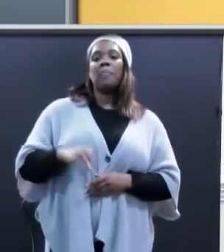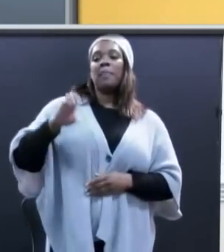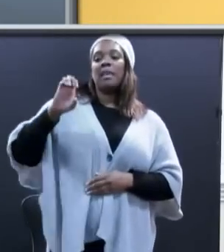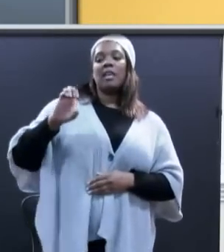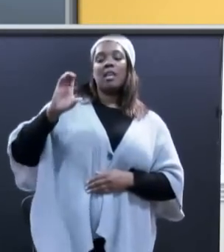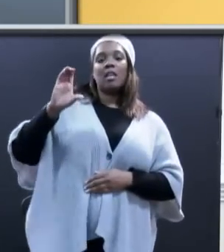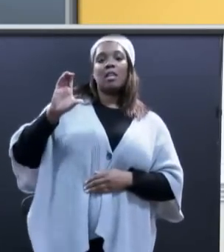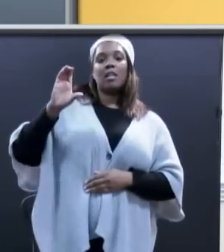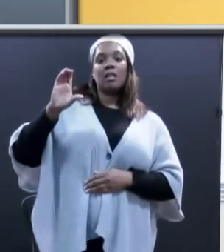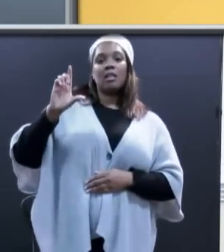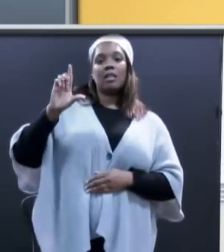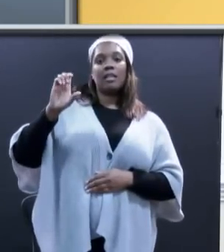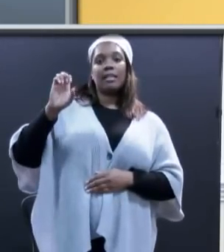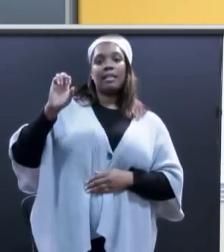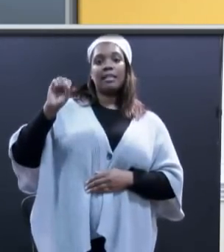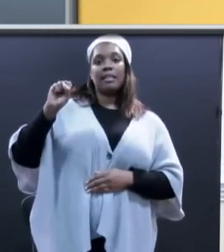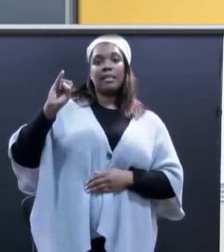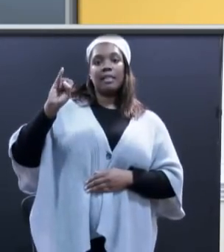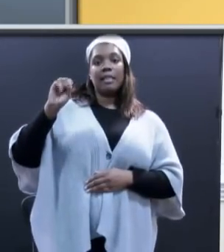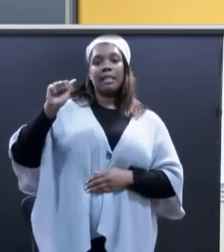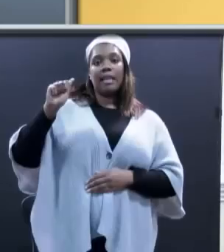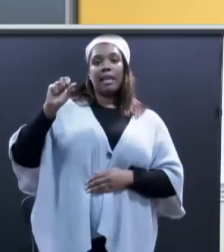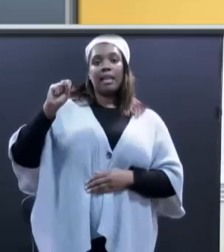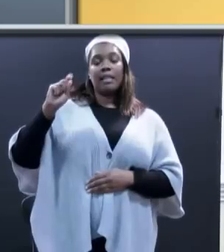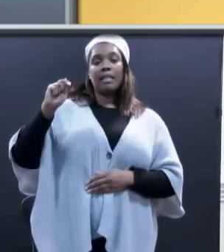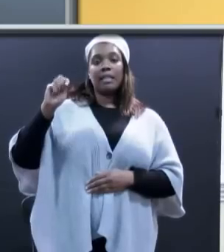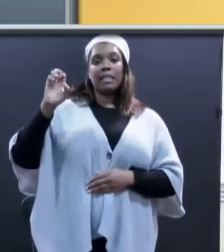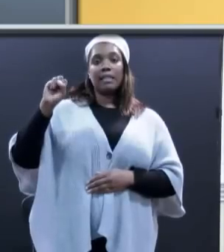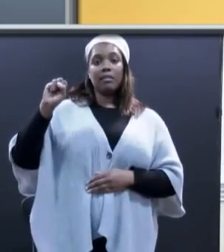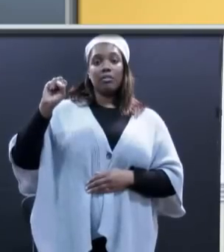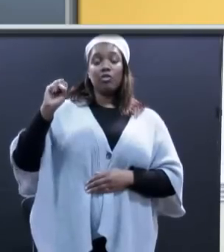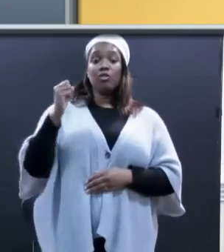chapter. Read verses 13 and